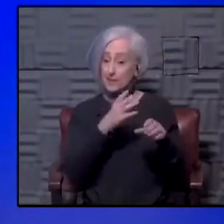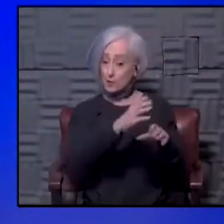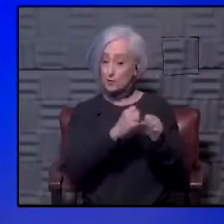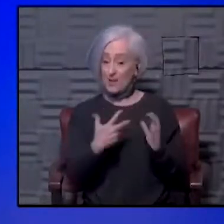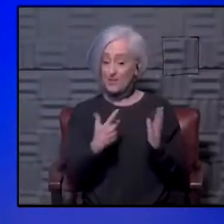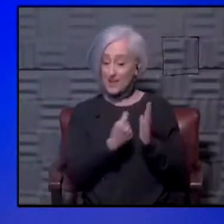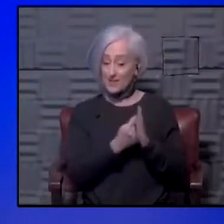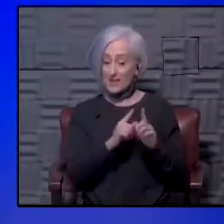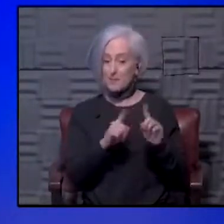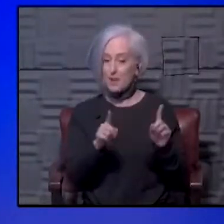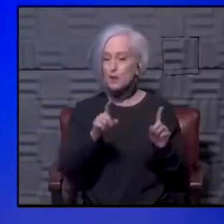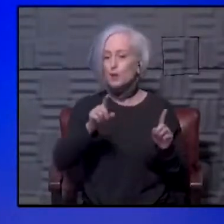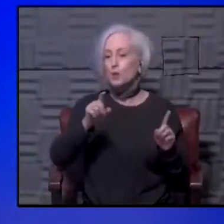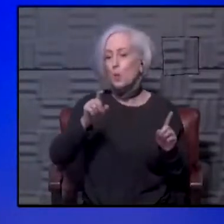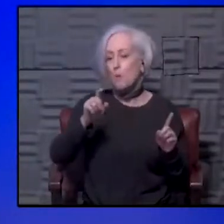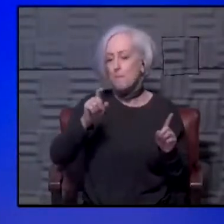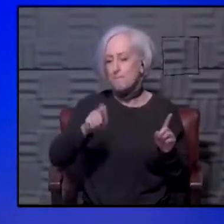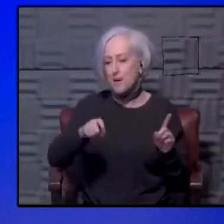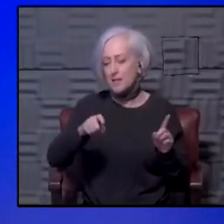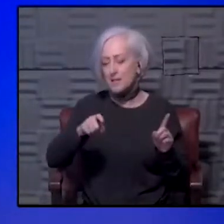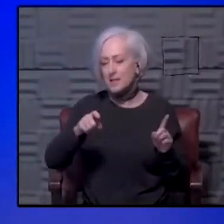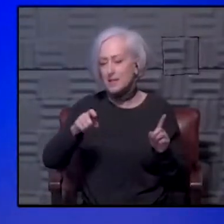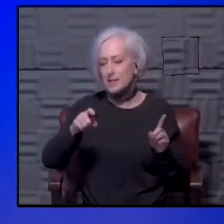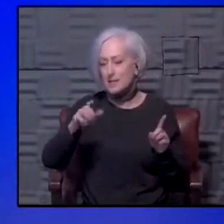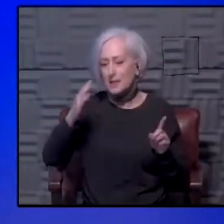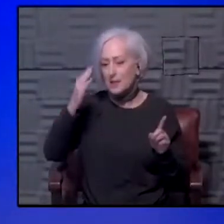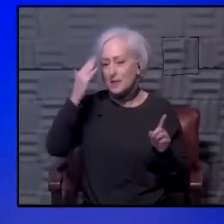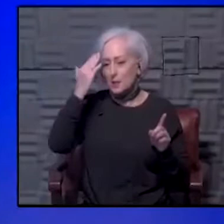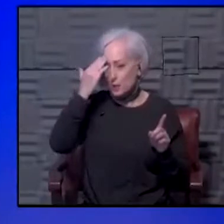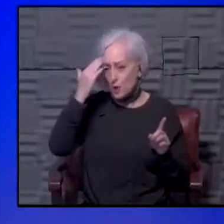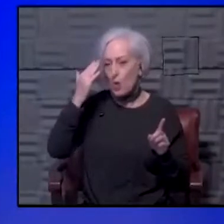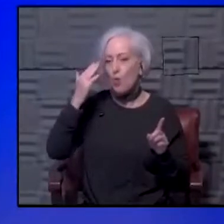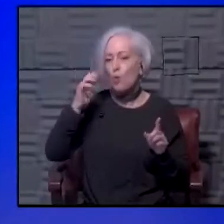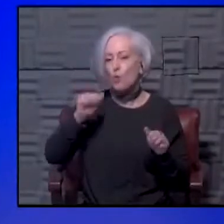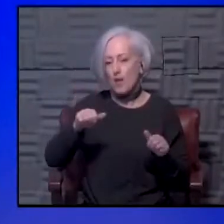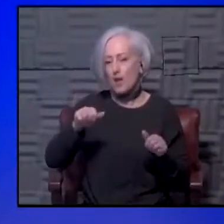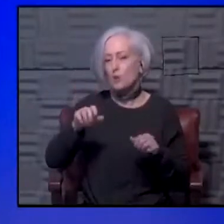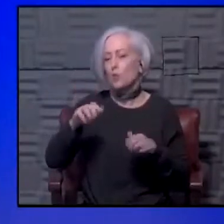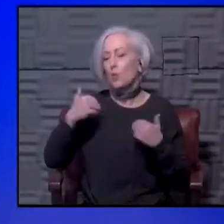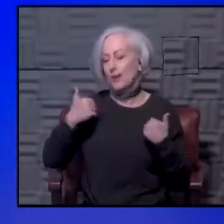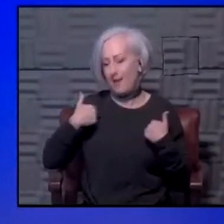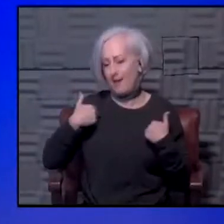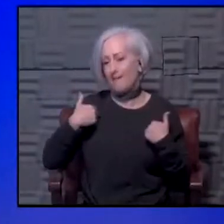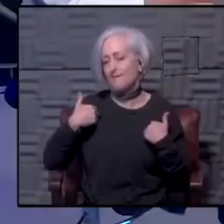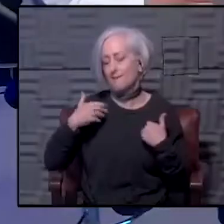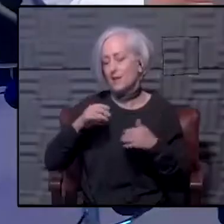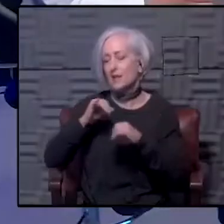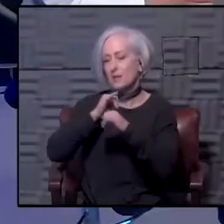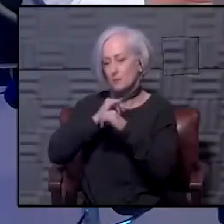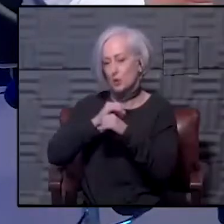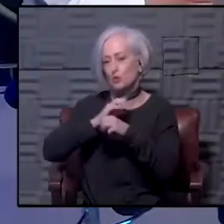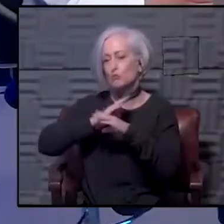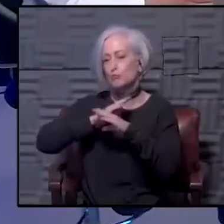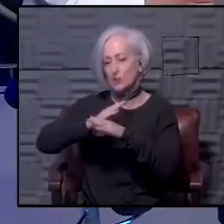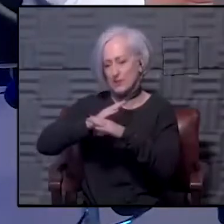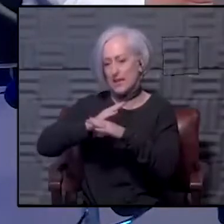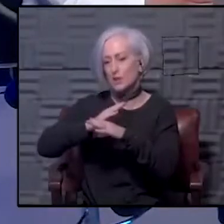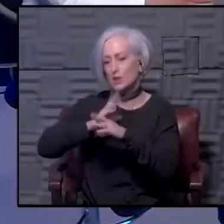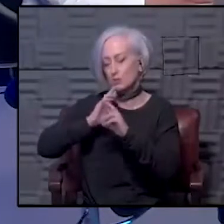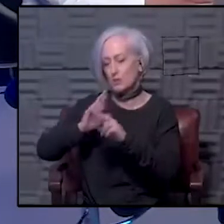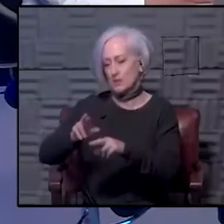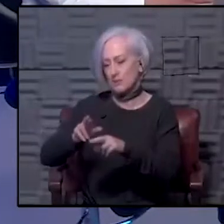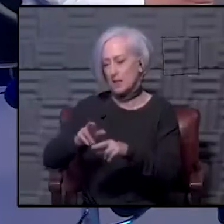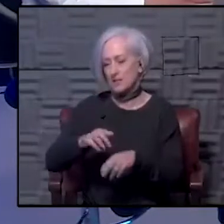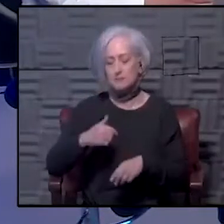make sure that we believe that it will cause an immune reaction that gives you protection. And I was going to say, I don't think I've seen anything No. that